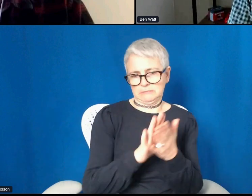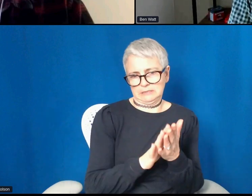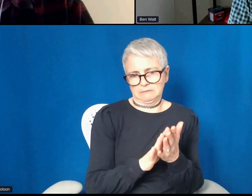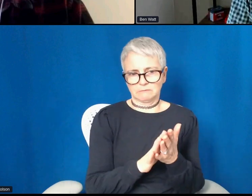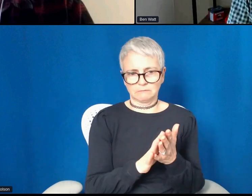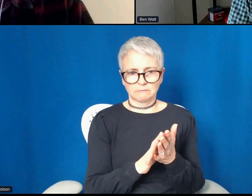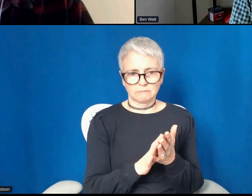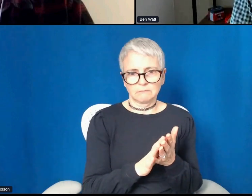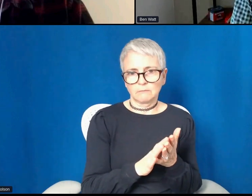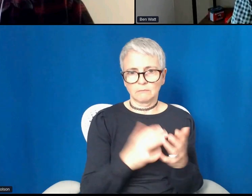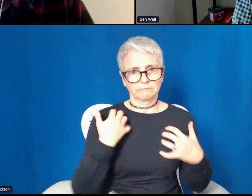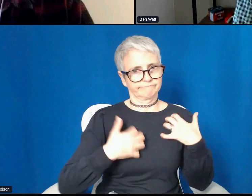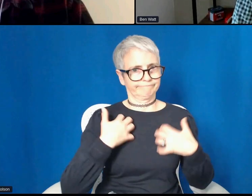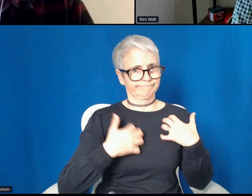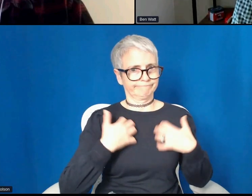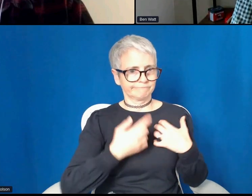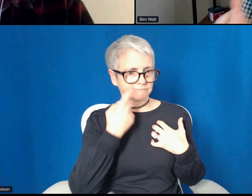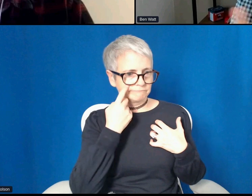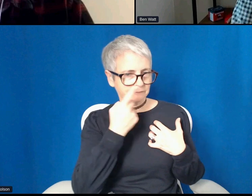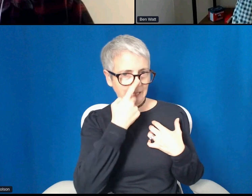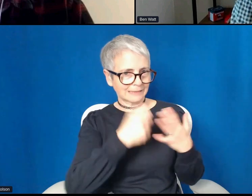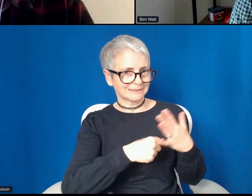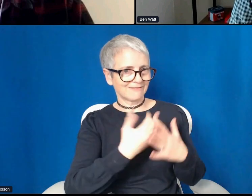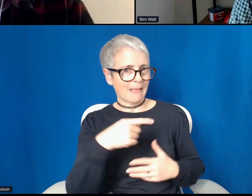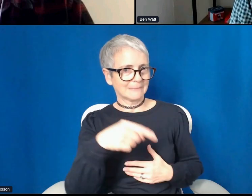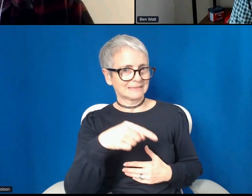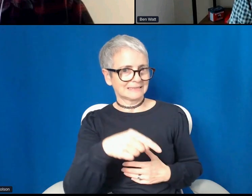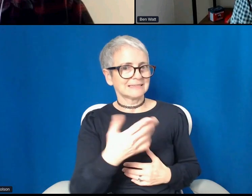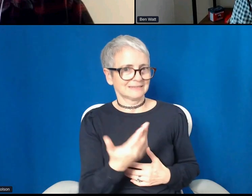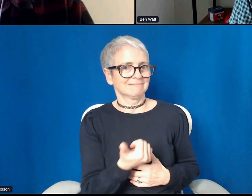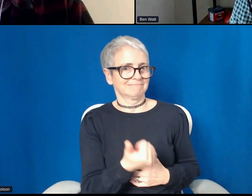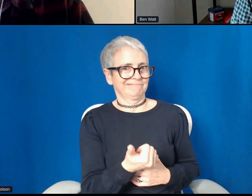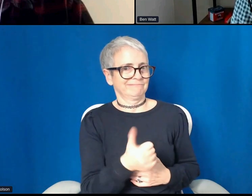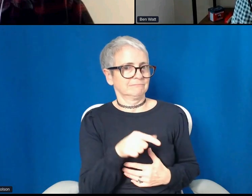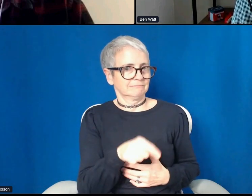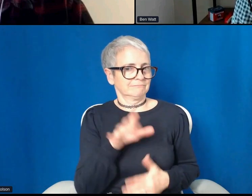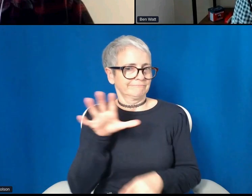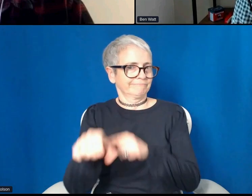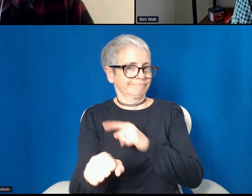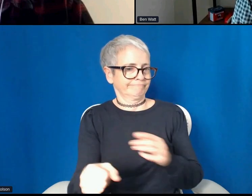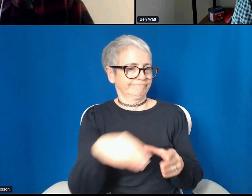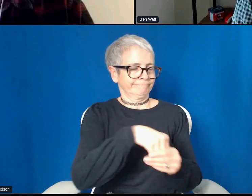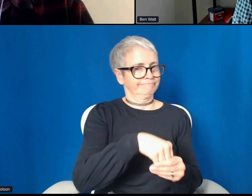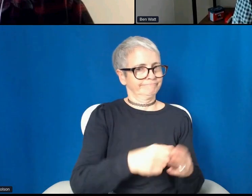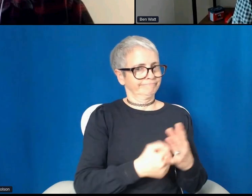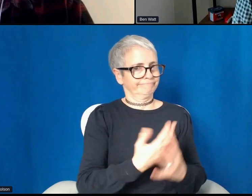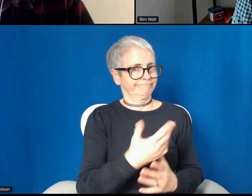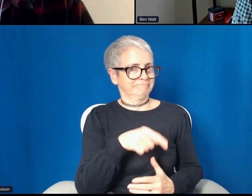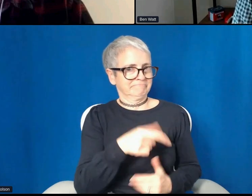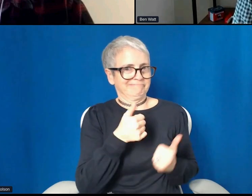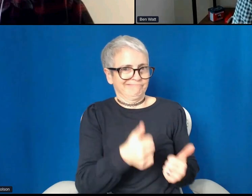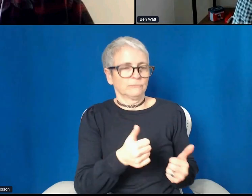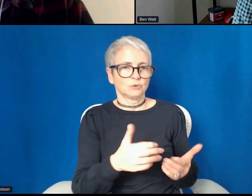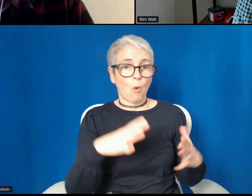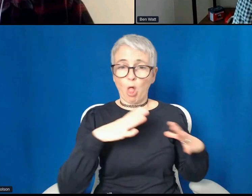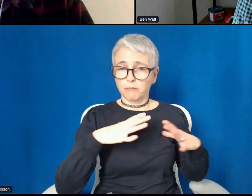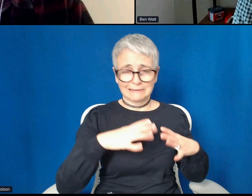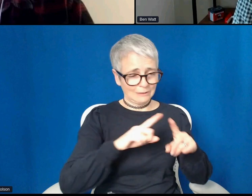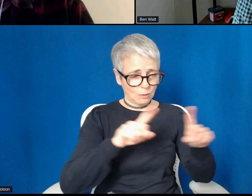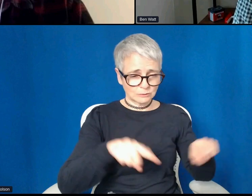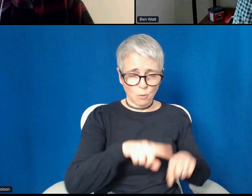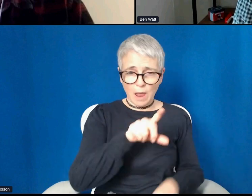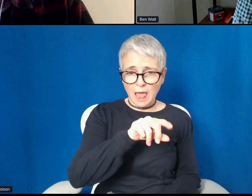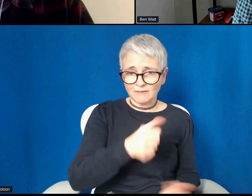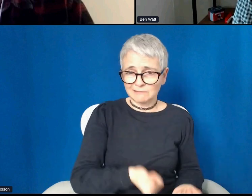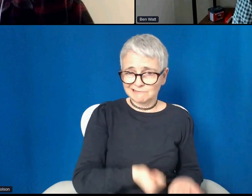that, but we're really excited to see those capabilities brought into what we already do with Windows 11. So yeah, I guess watch